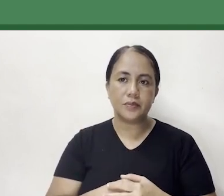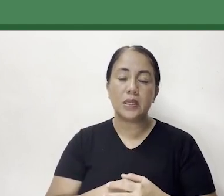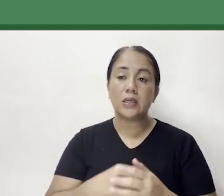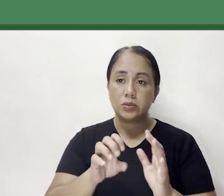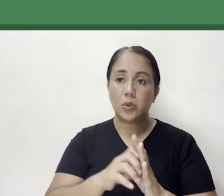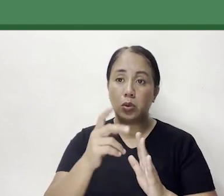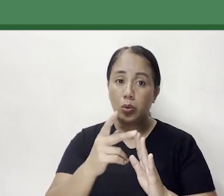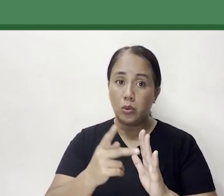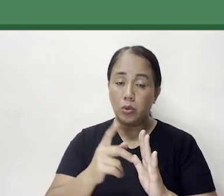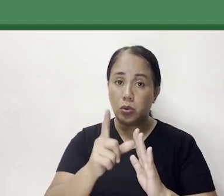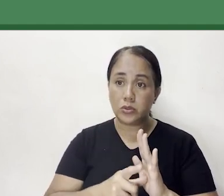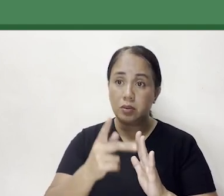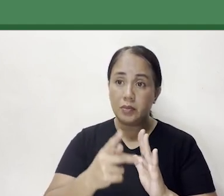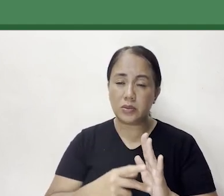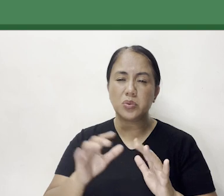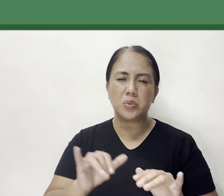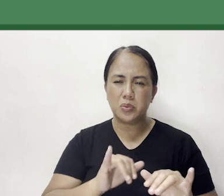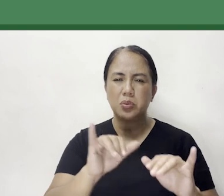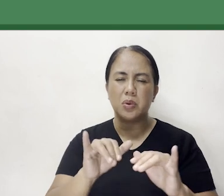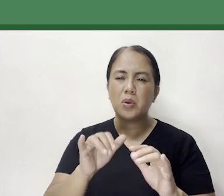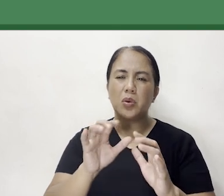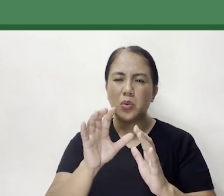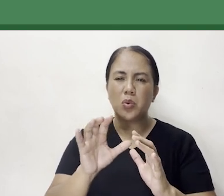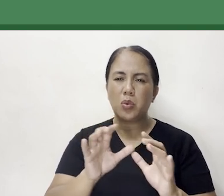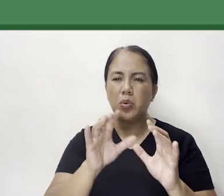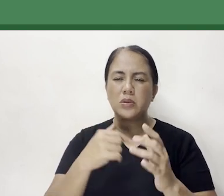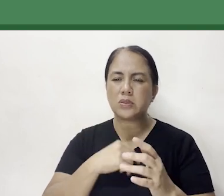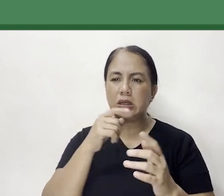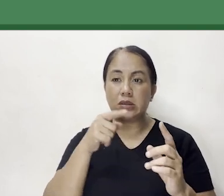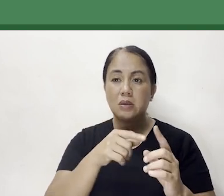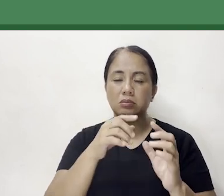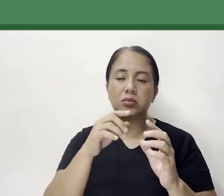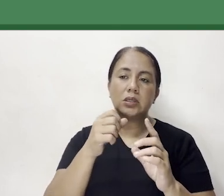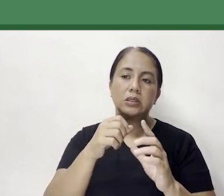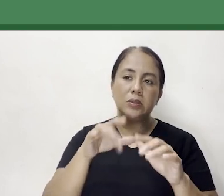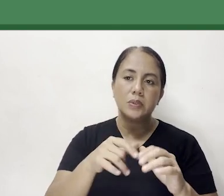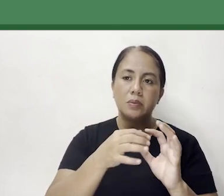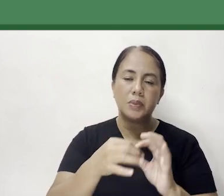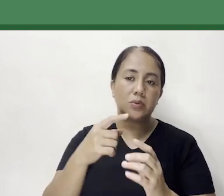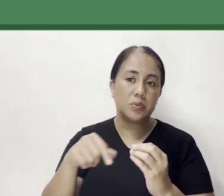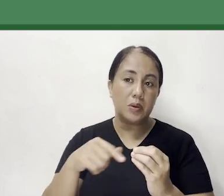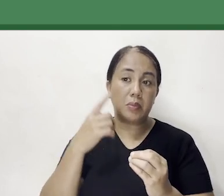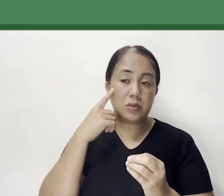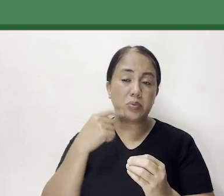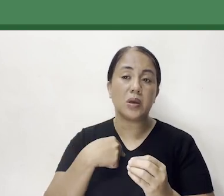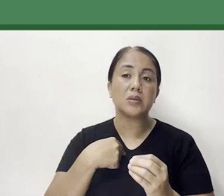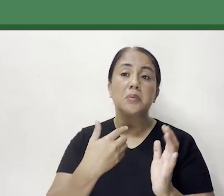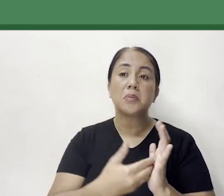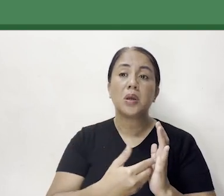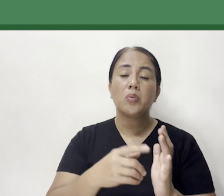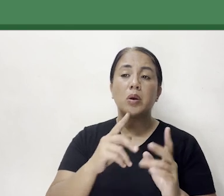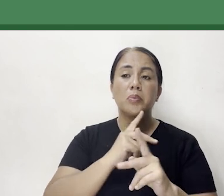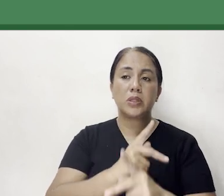reparation. Such laws and policies are commonly not regarded as disability-based discrimination because they